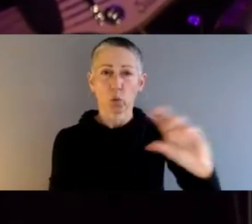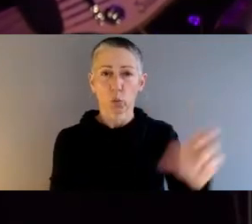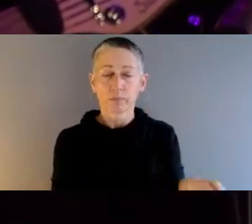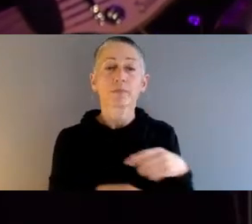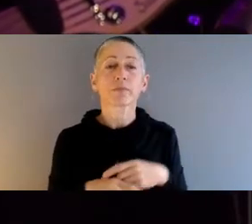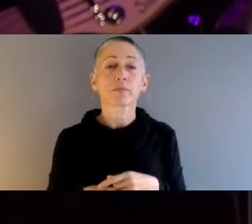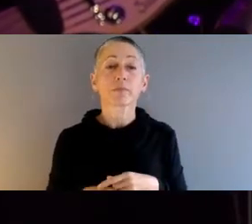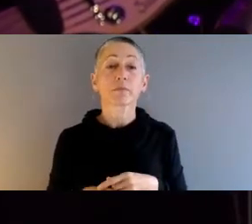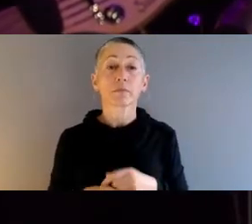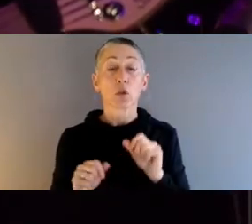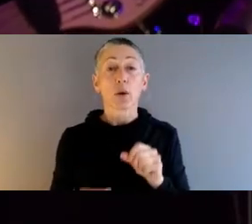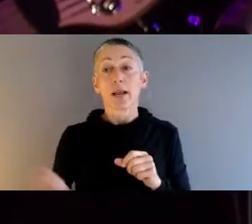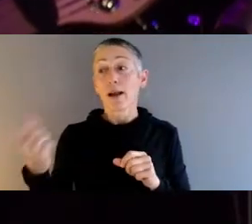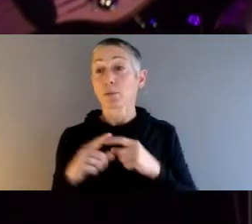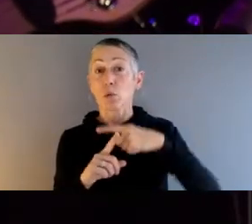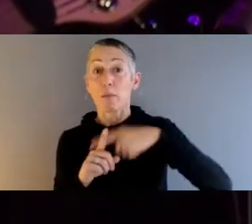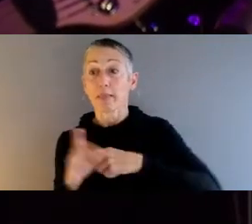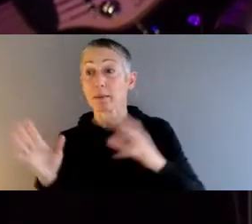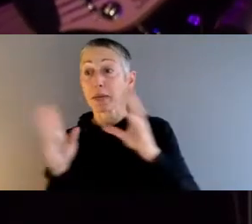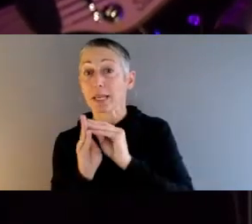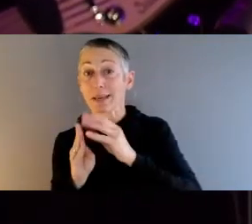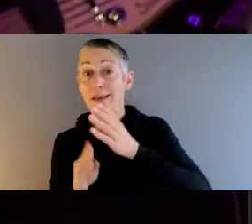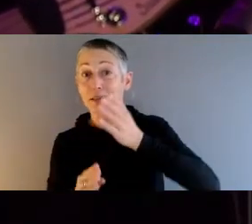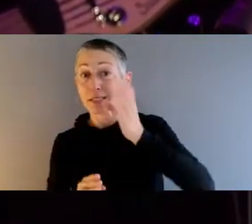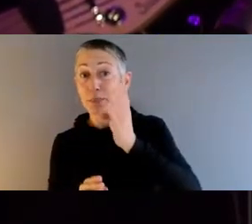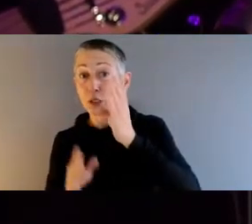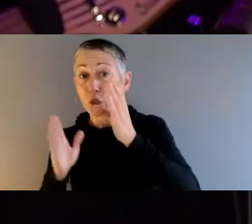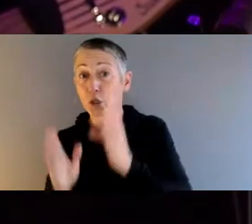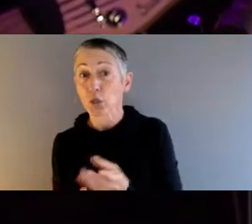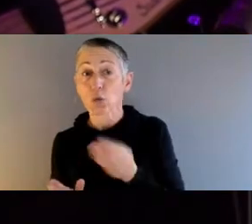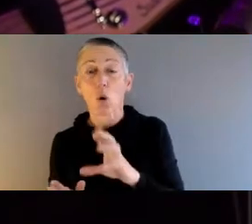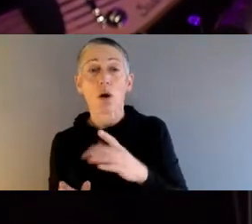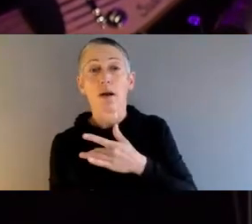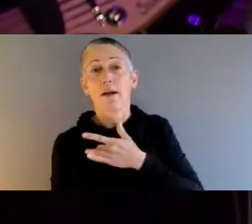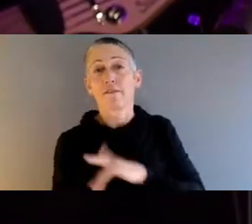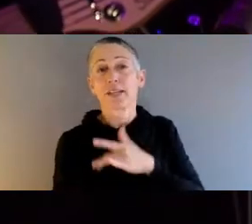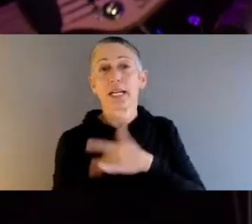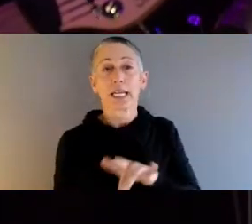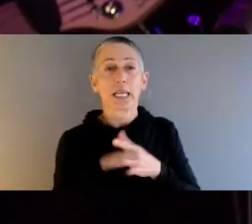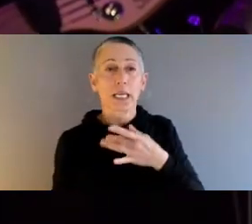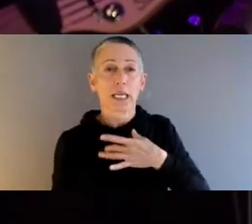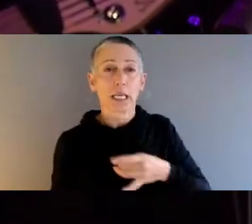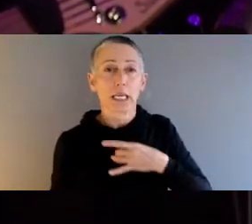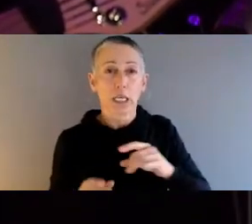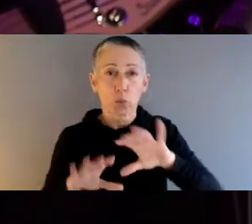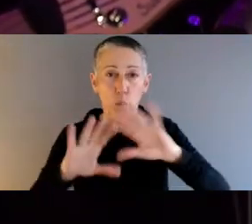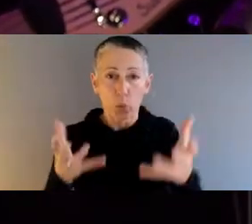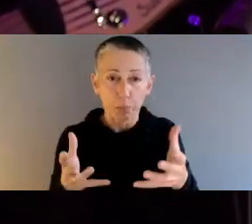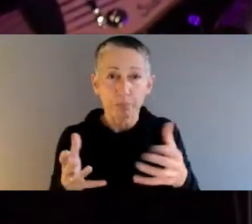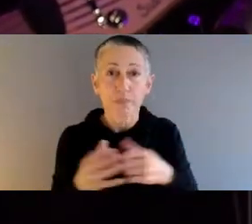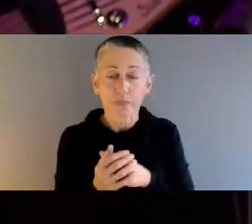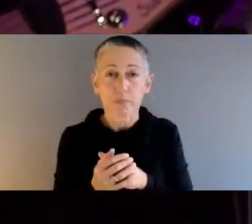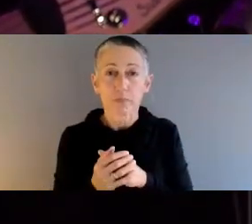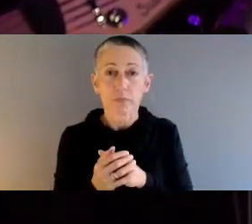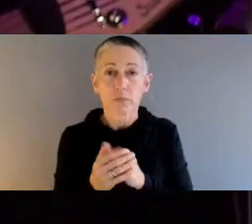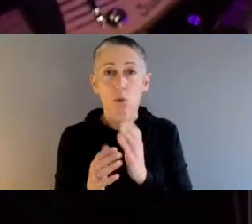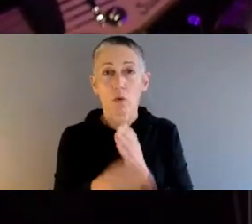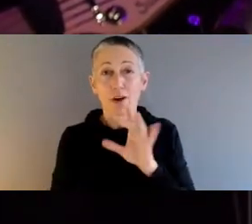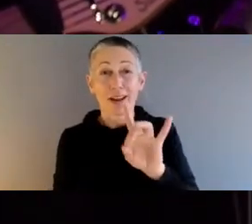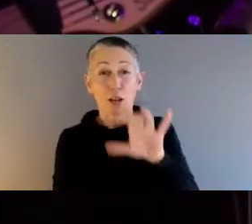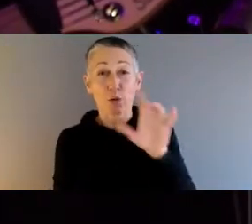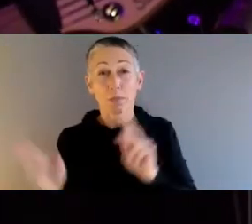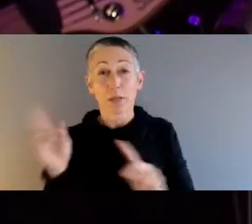at a monthly meeting or join a regional or affinity group full of like-minded colleagues. We have over 800 people in the music directors